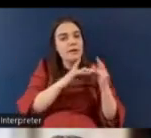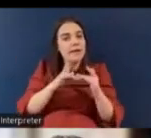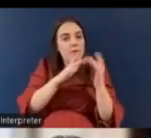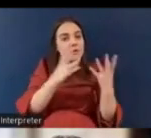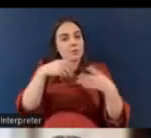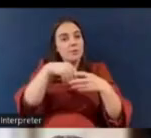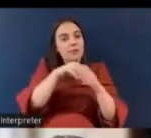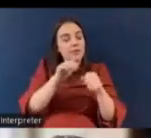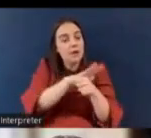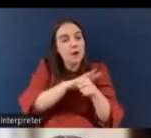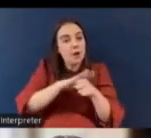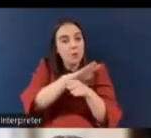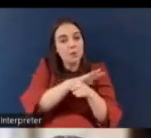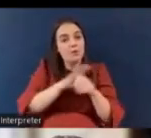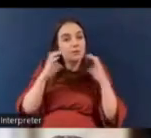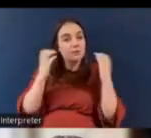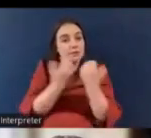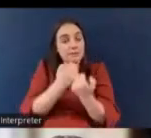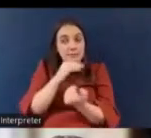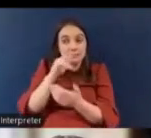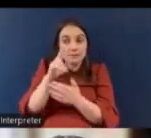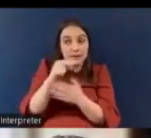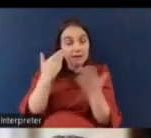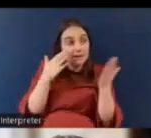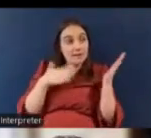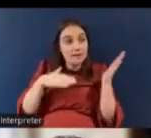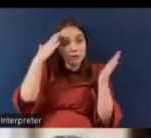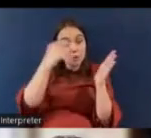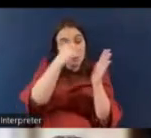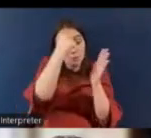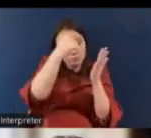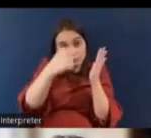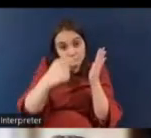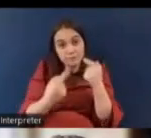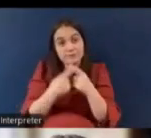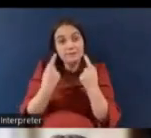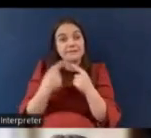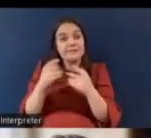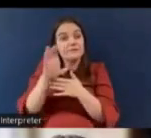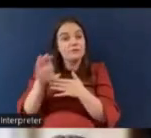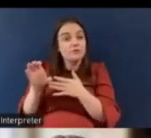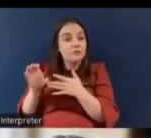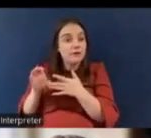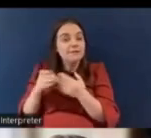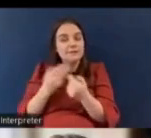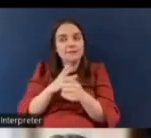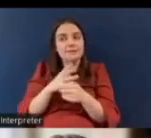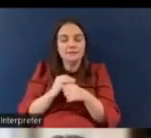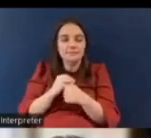So they can signpost things and maybe achieve more rollout.